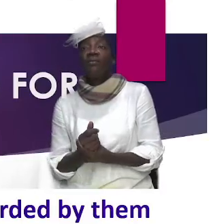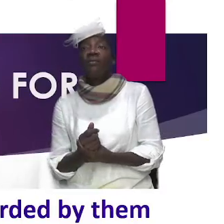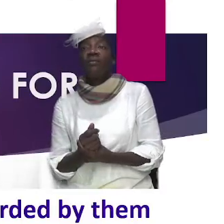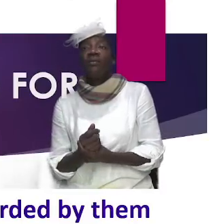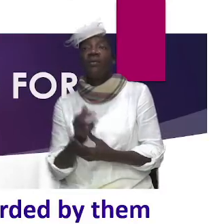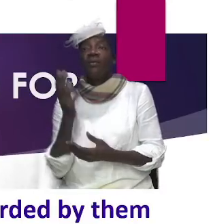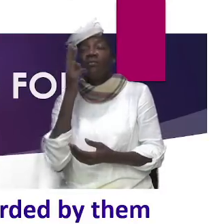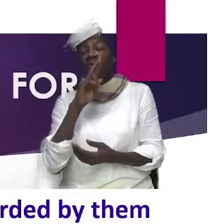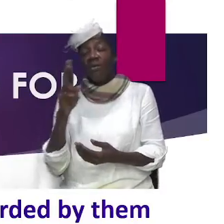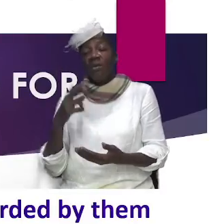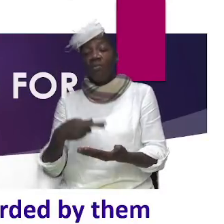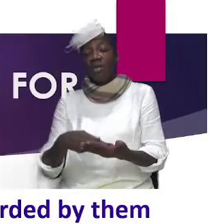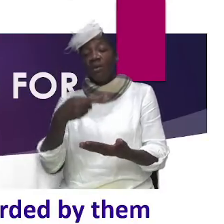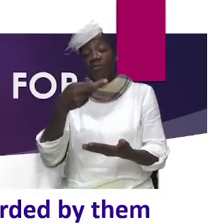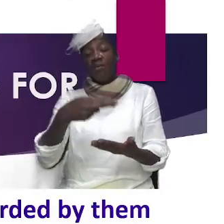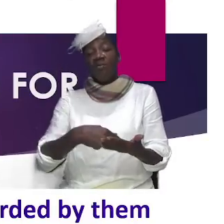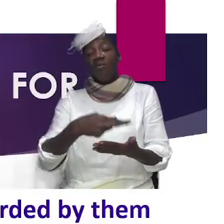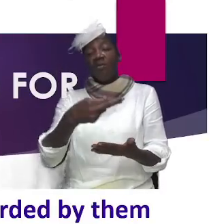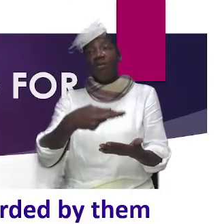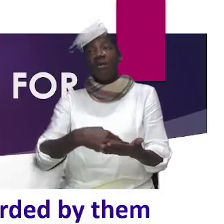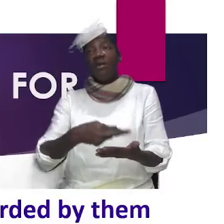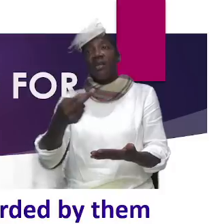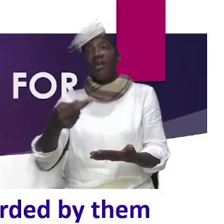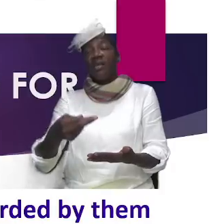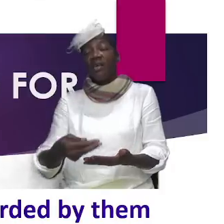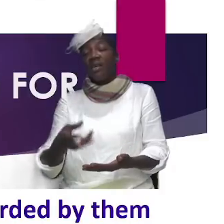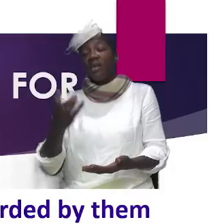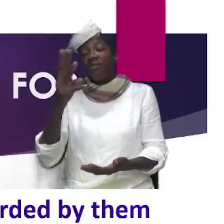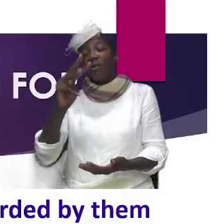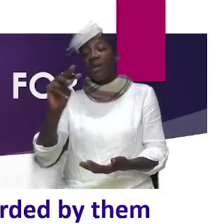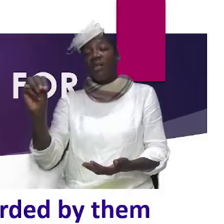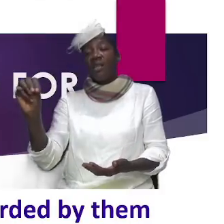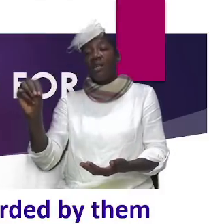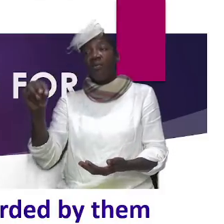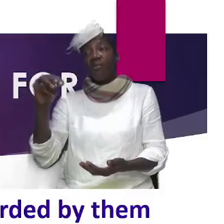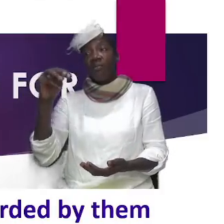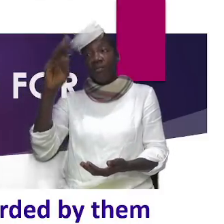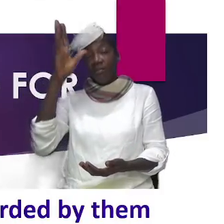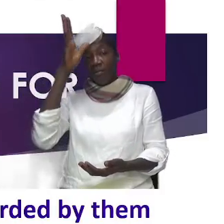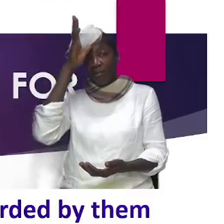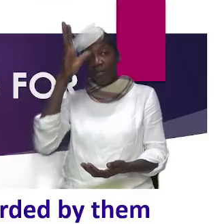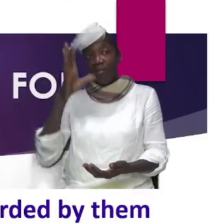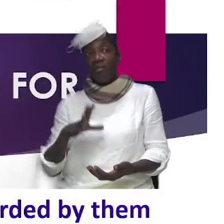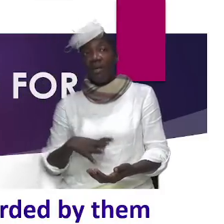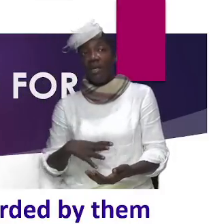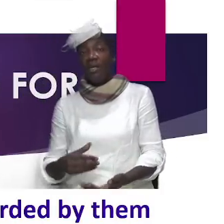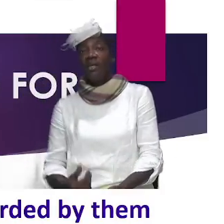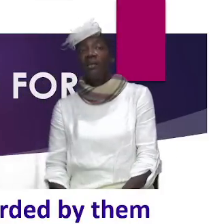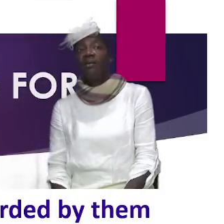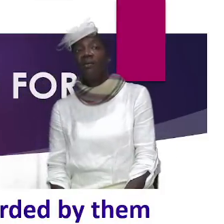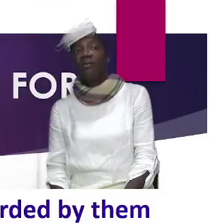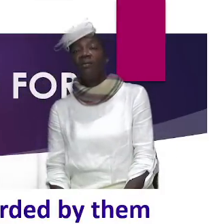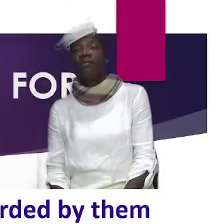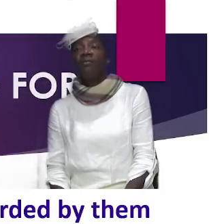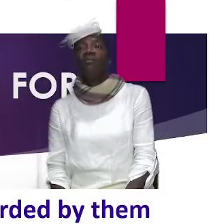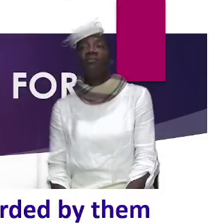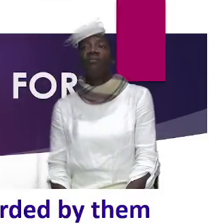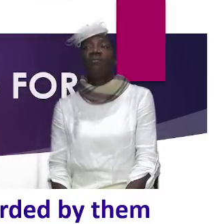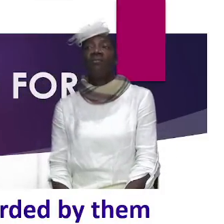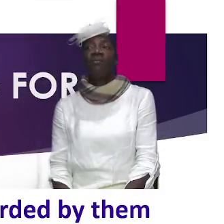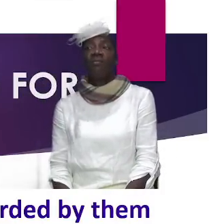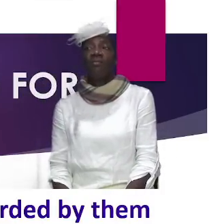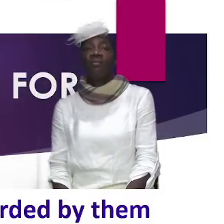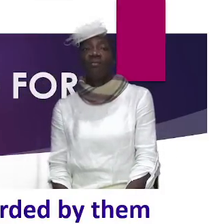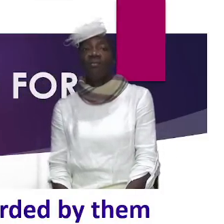we will be rewarded by men. Yes, I want to say it again.